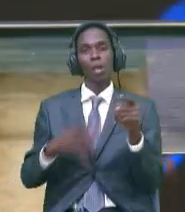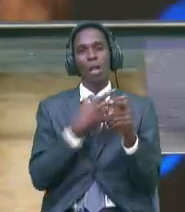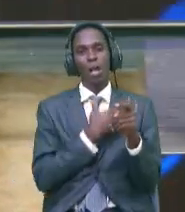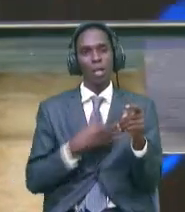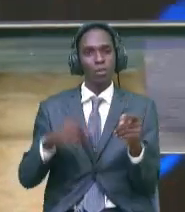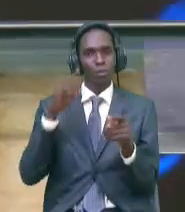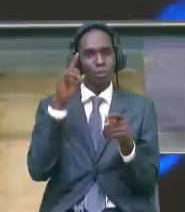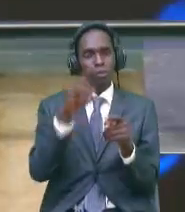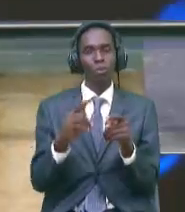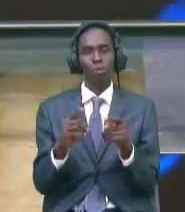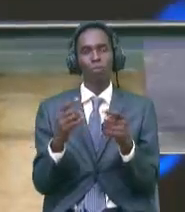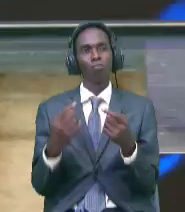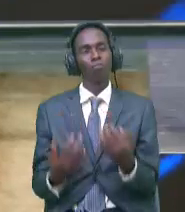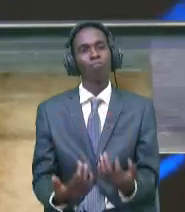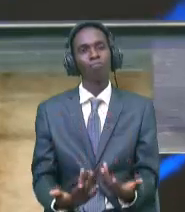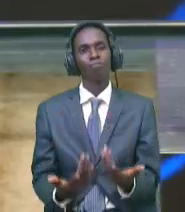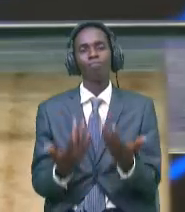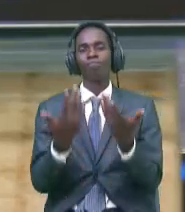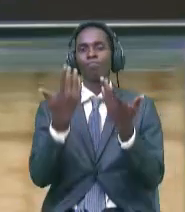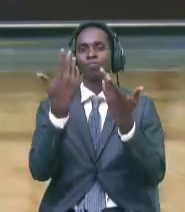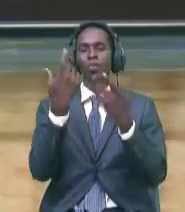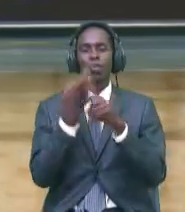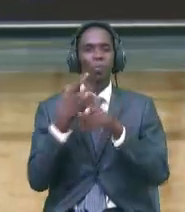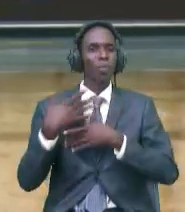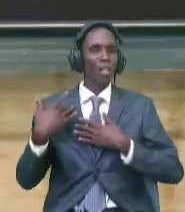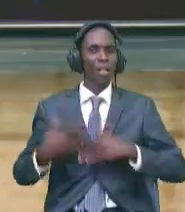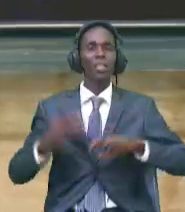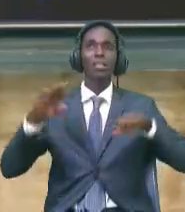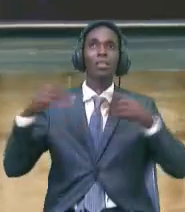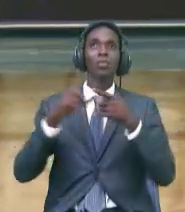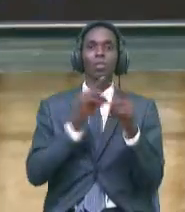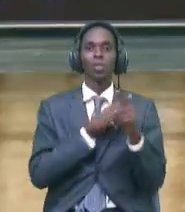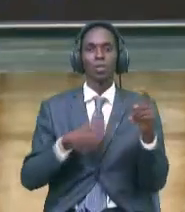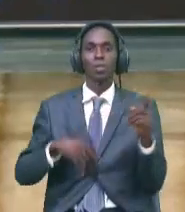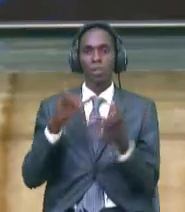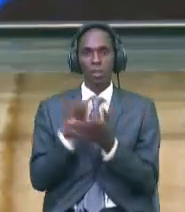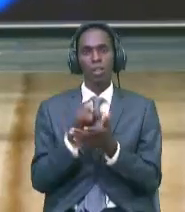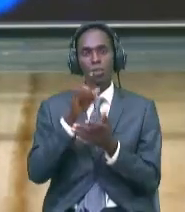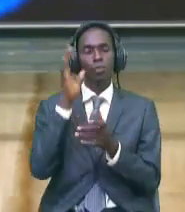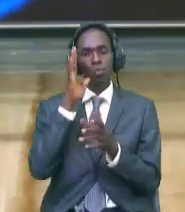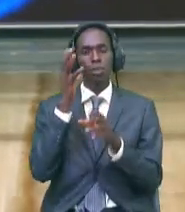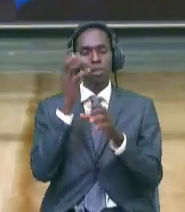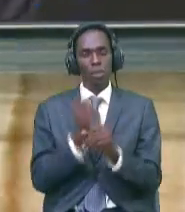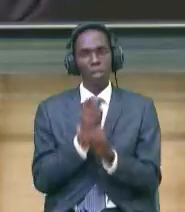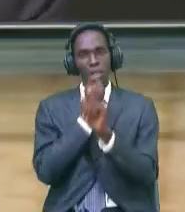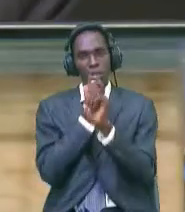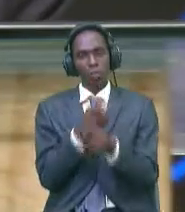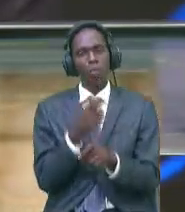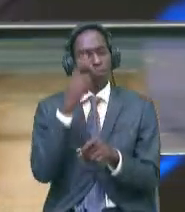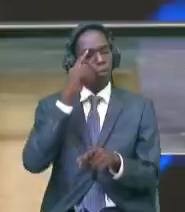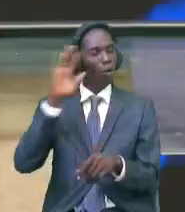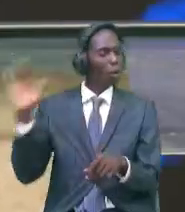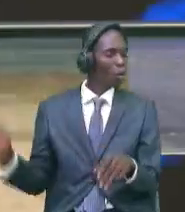sacrificially offer unto the Lord, that's what you have reward in all eternity. By the way, it